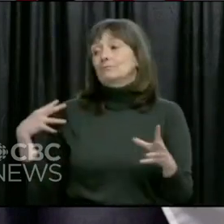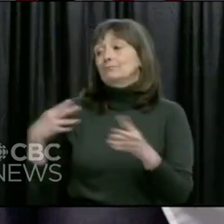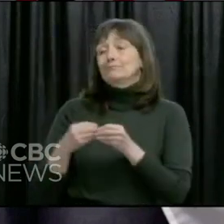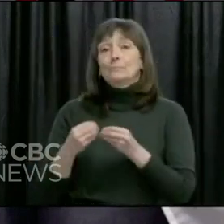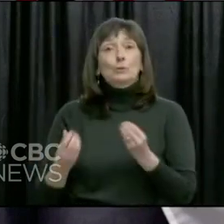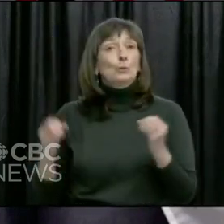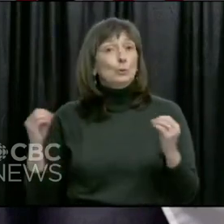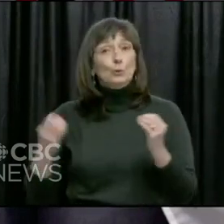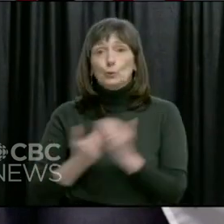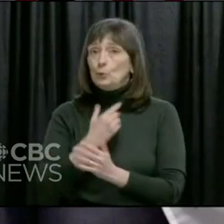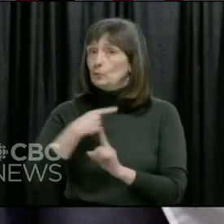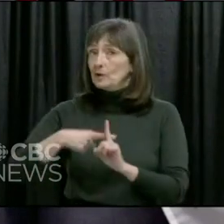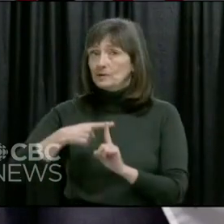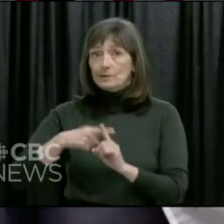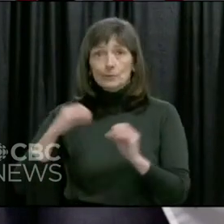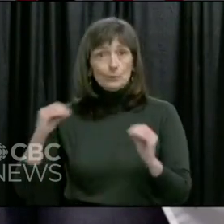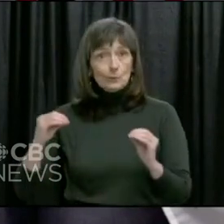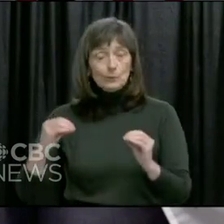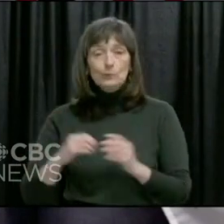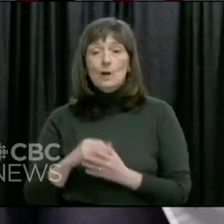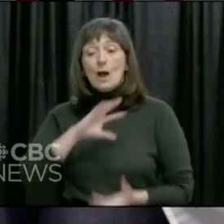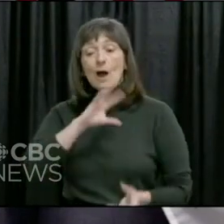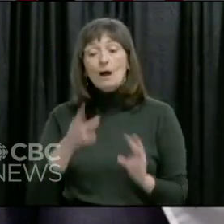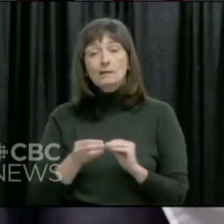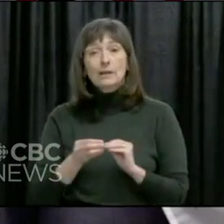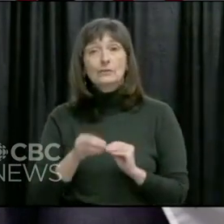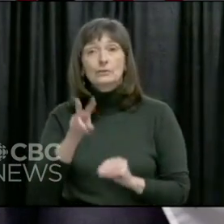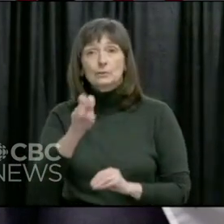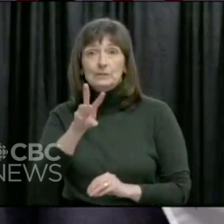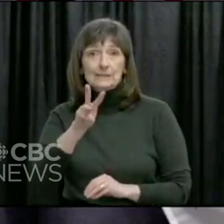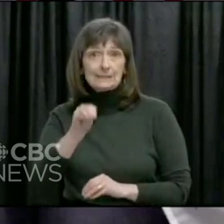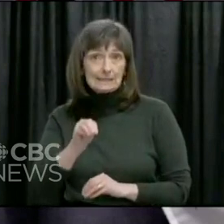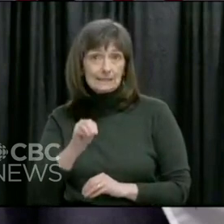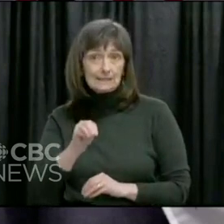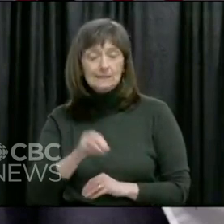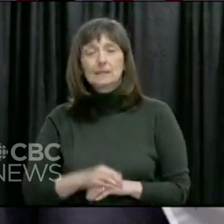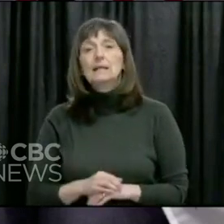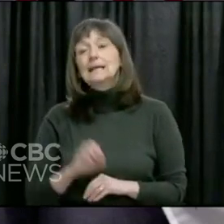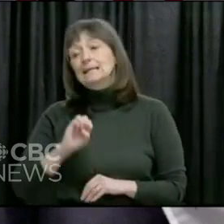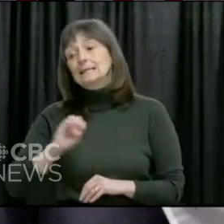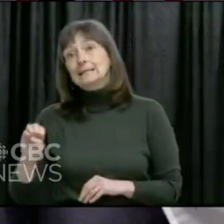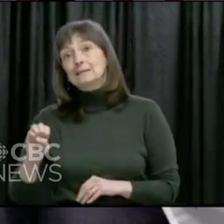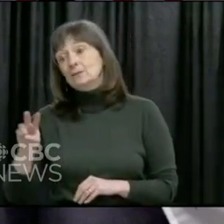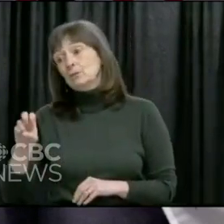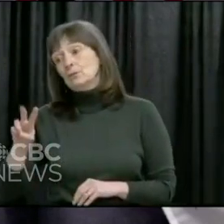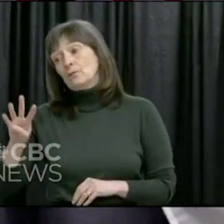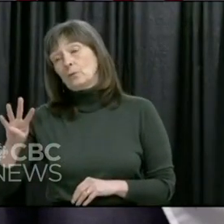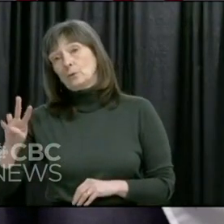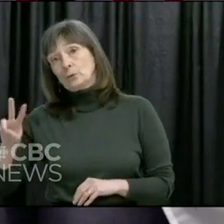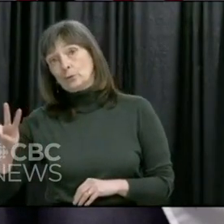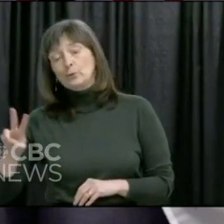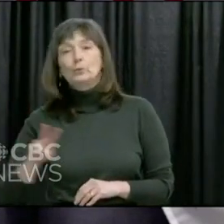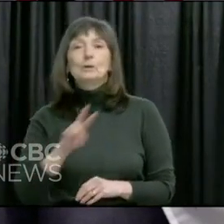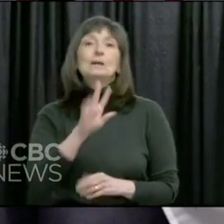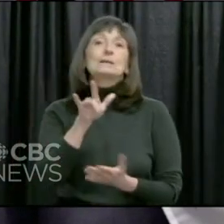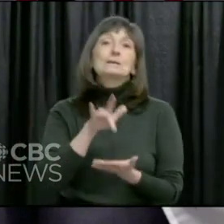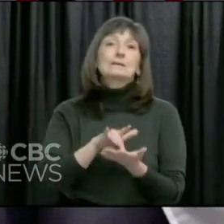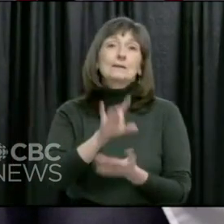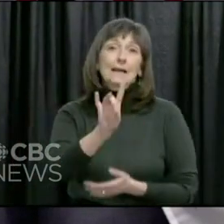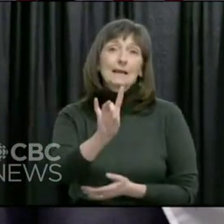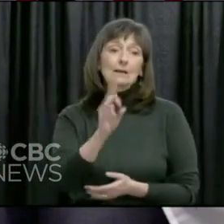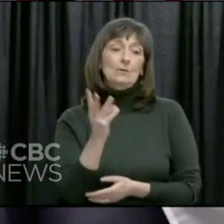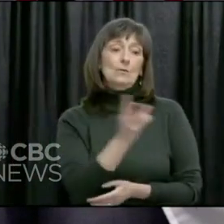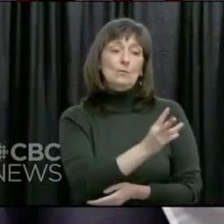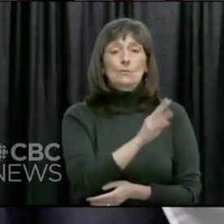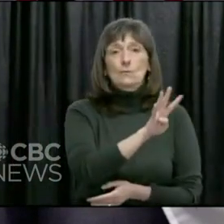yesterday's media advisory. The total of cases in our province remains at 260, with 242 in Eastern Health, 8